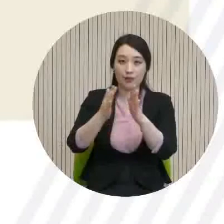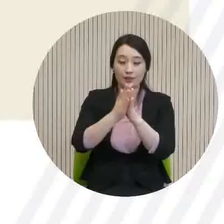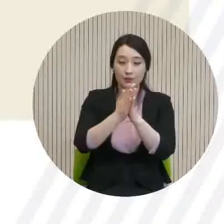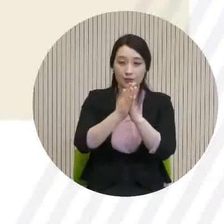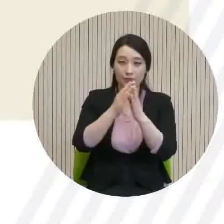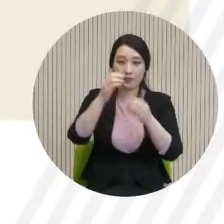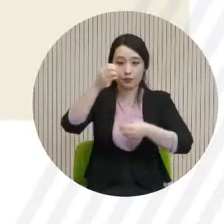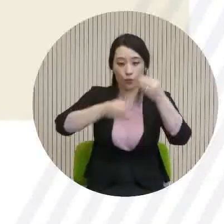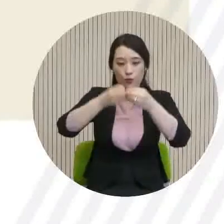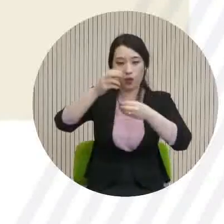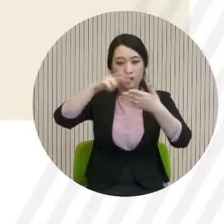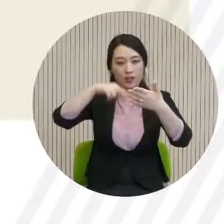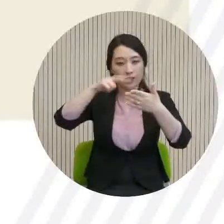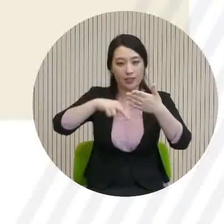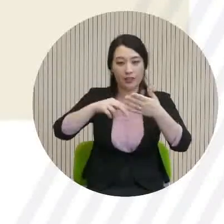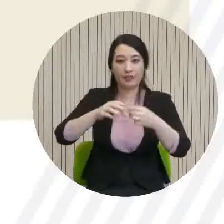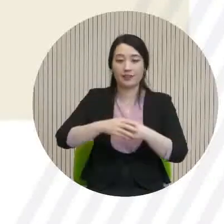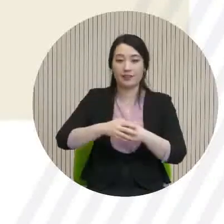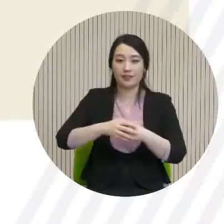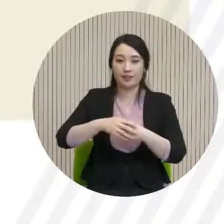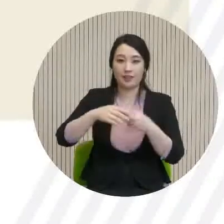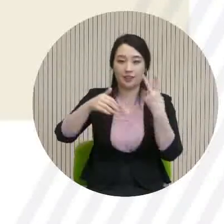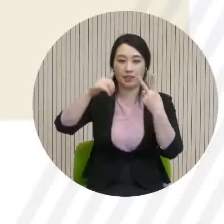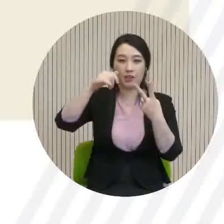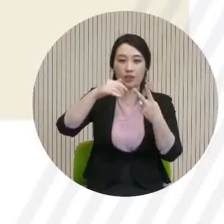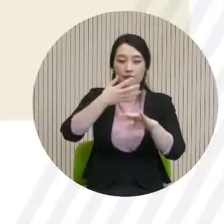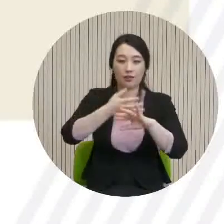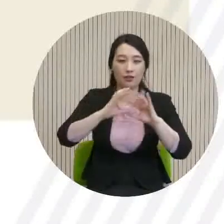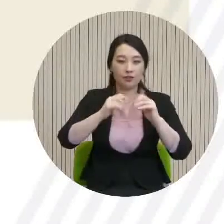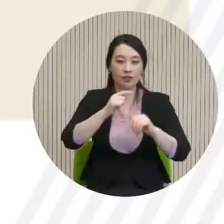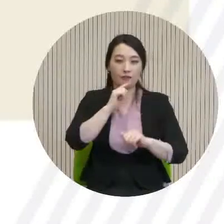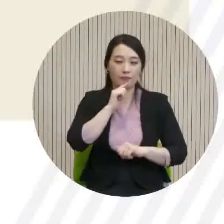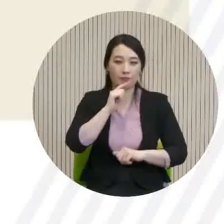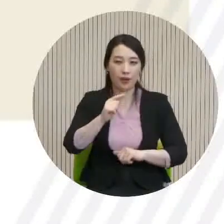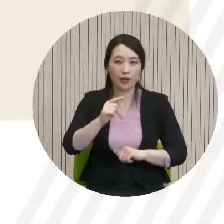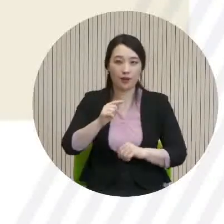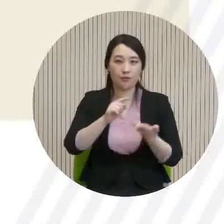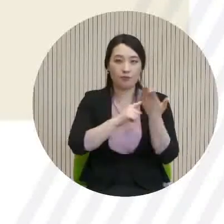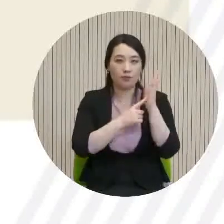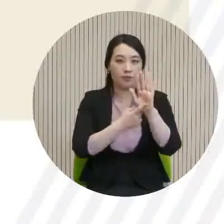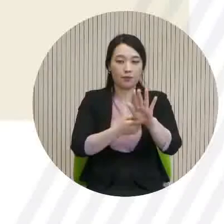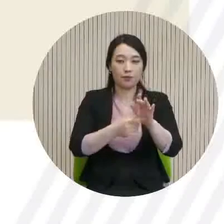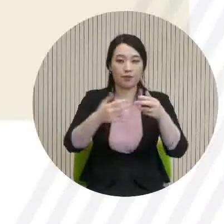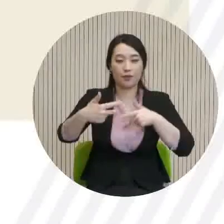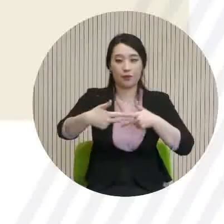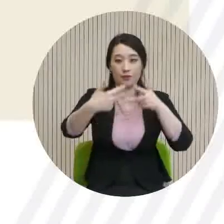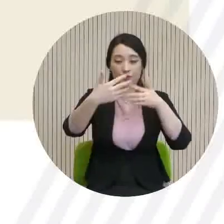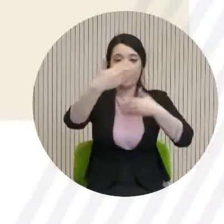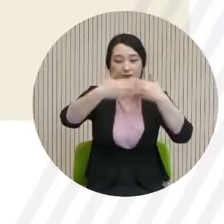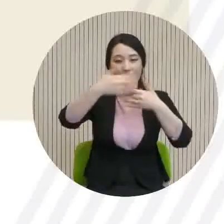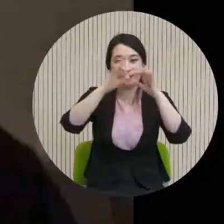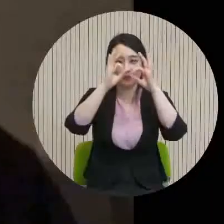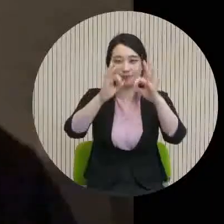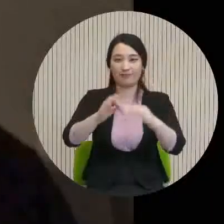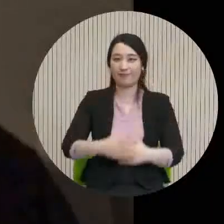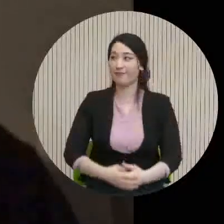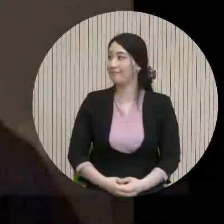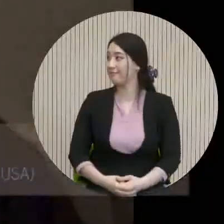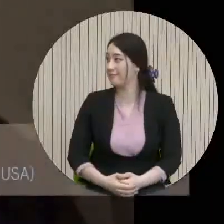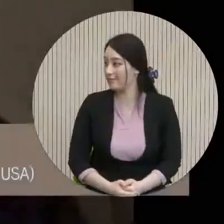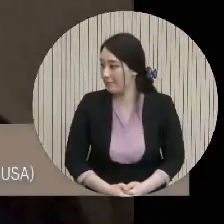Southern California of the USA for the presentation under the theme of developing competence in a second language through reading